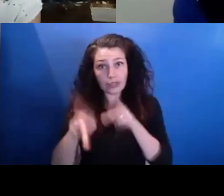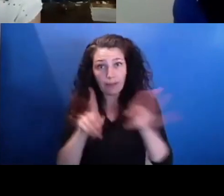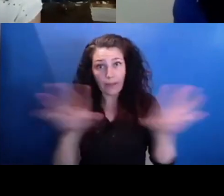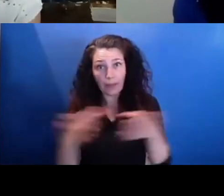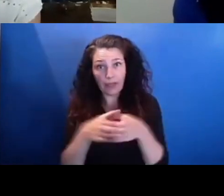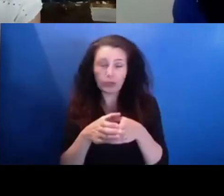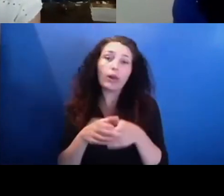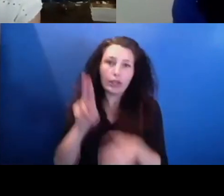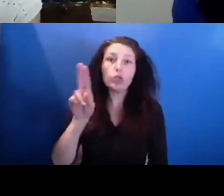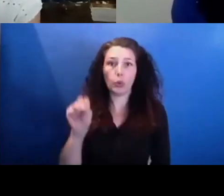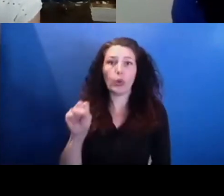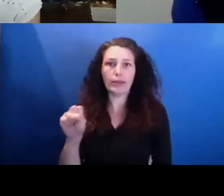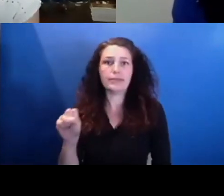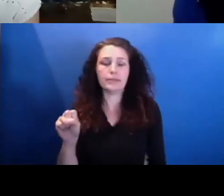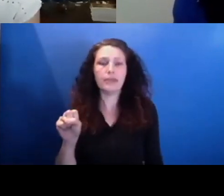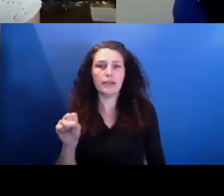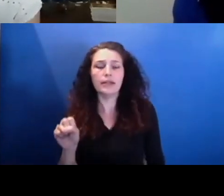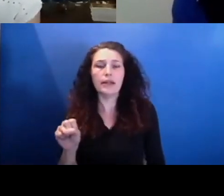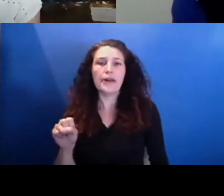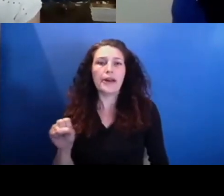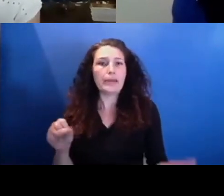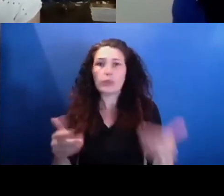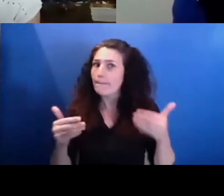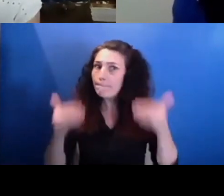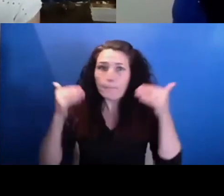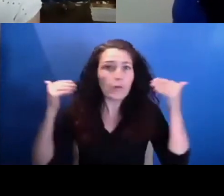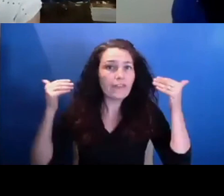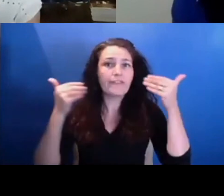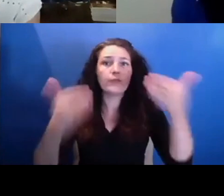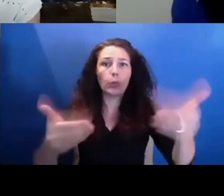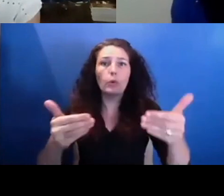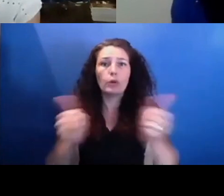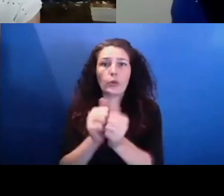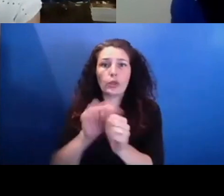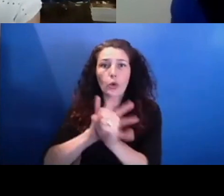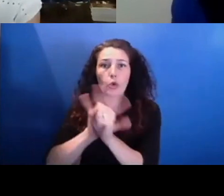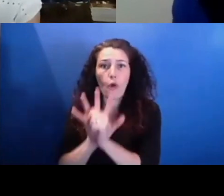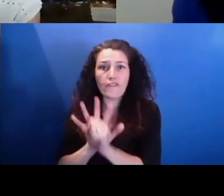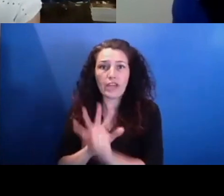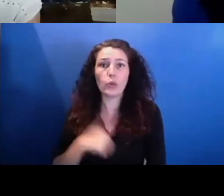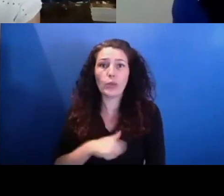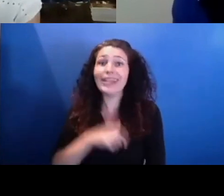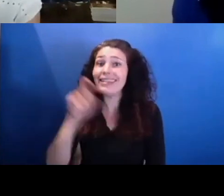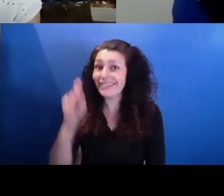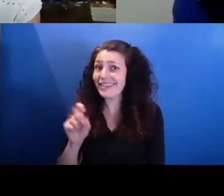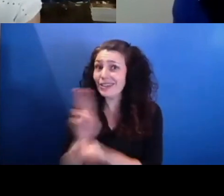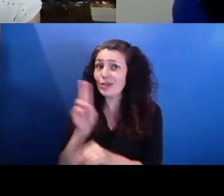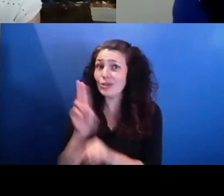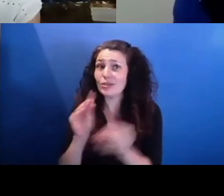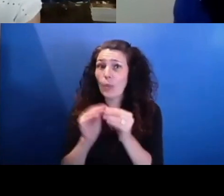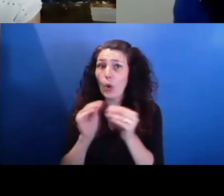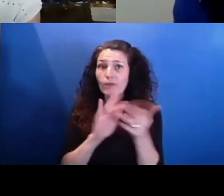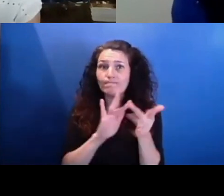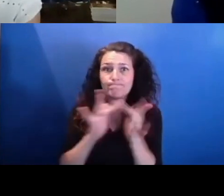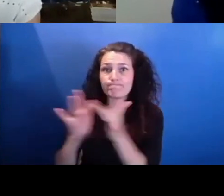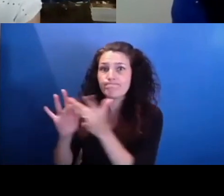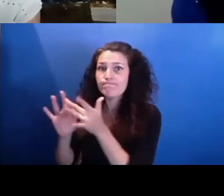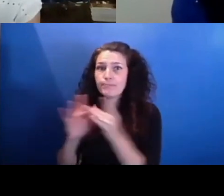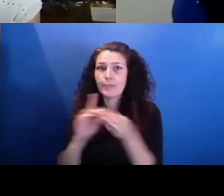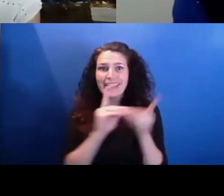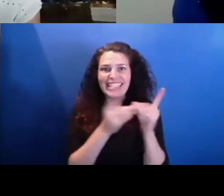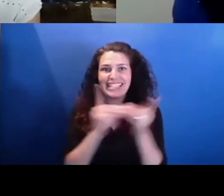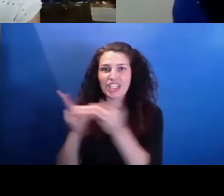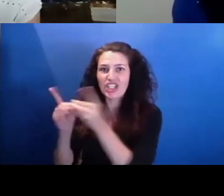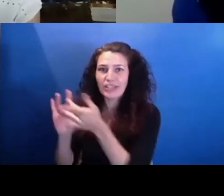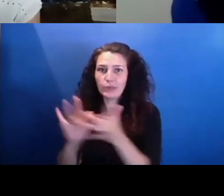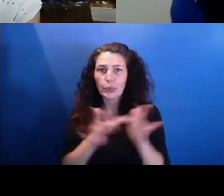I think moving forward, especially with COVID, I think we're going to have to use digital ways of communication. That's the way of